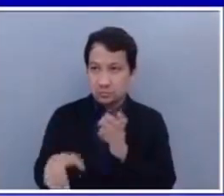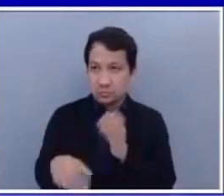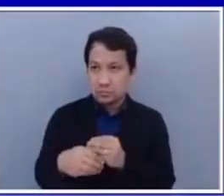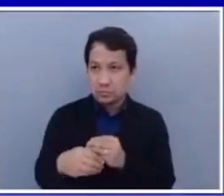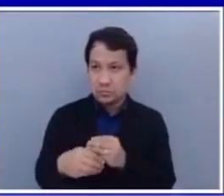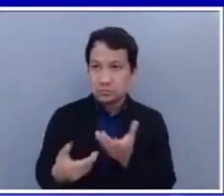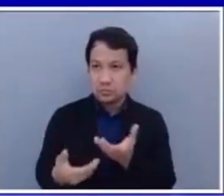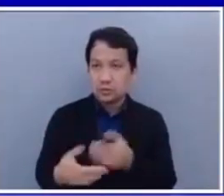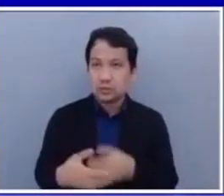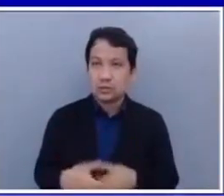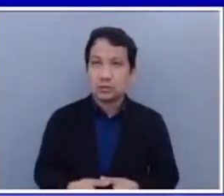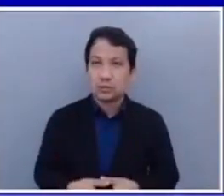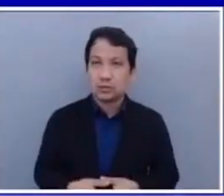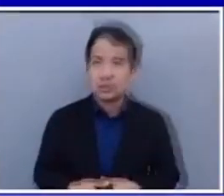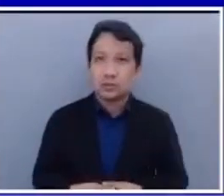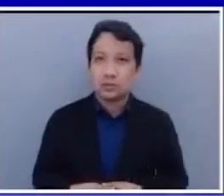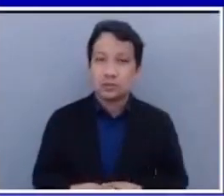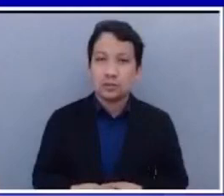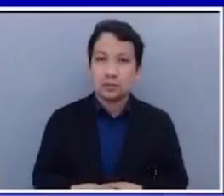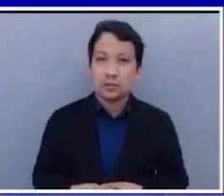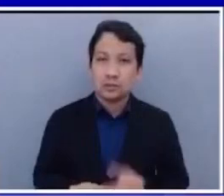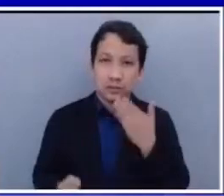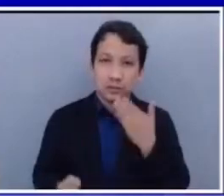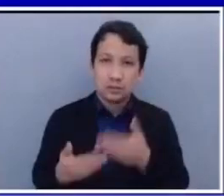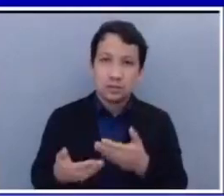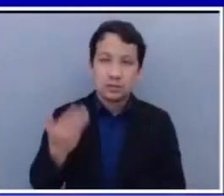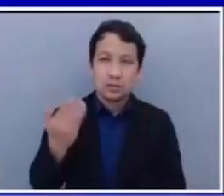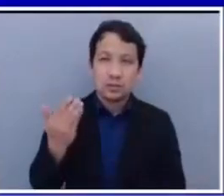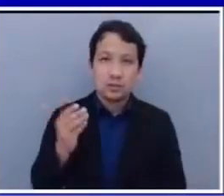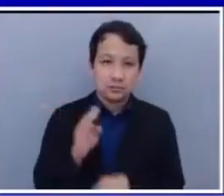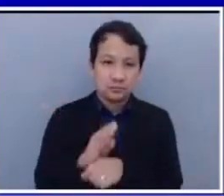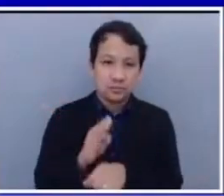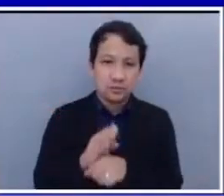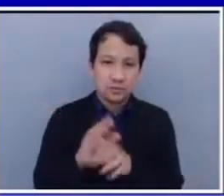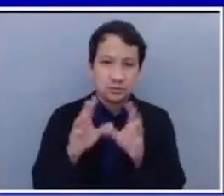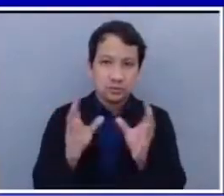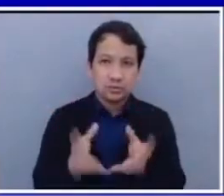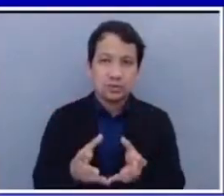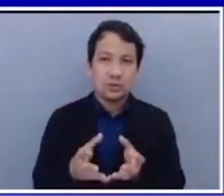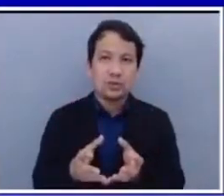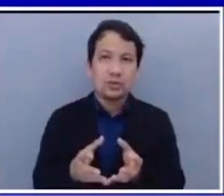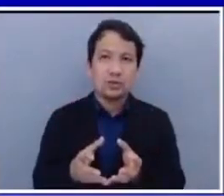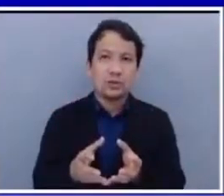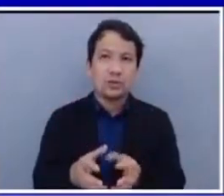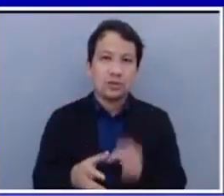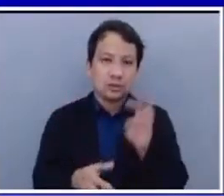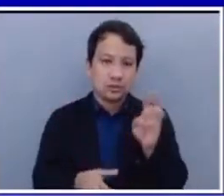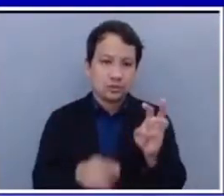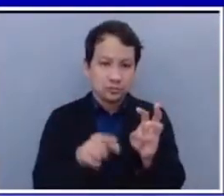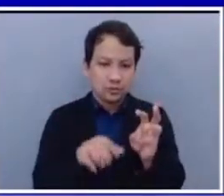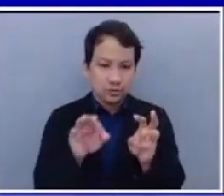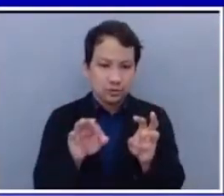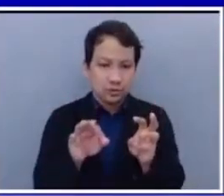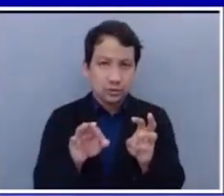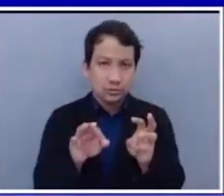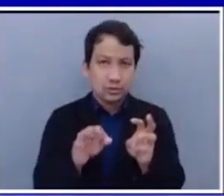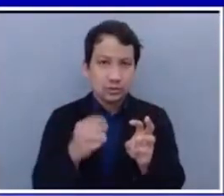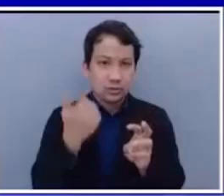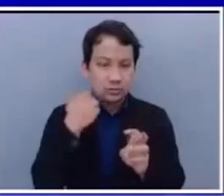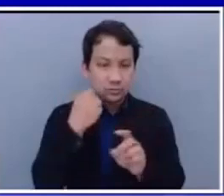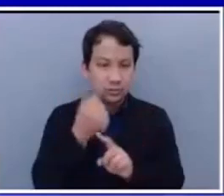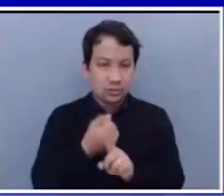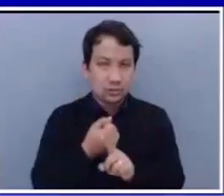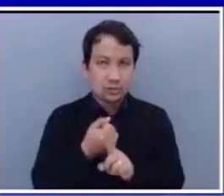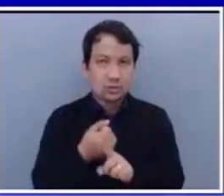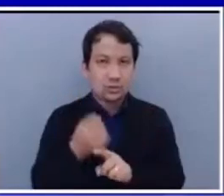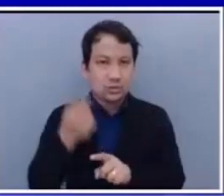good morning. Good morning. Irish from Business World. My question would be, with a 6.9 inflation rate for September, how do you think it